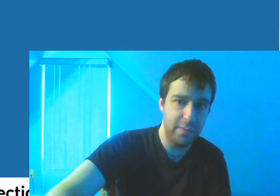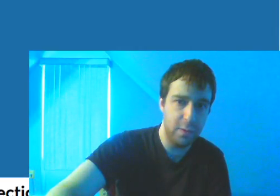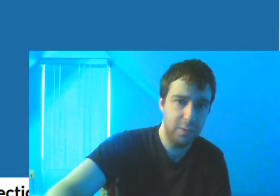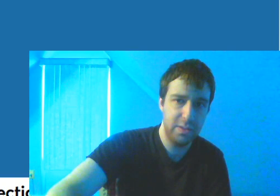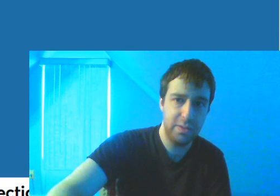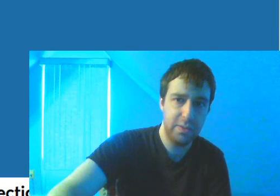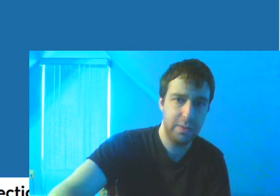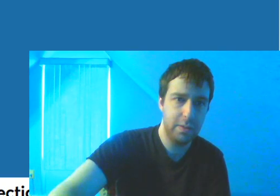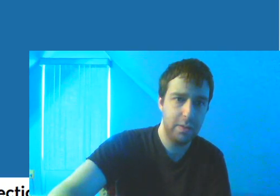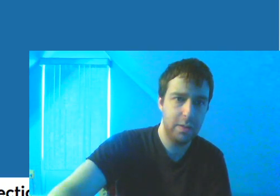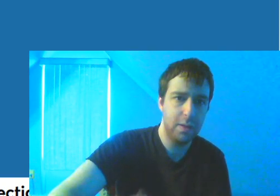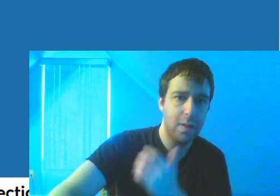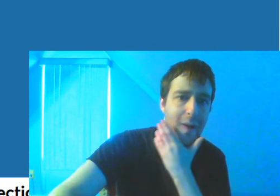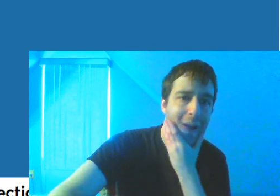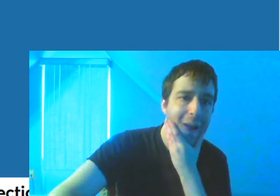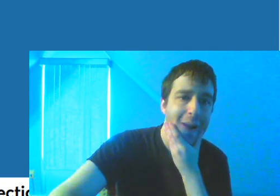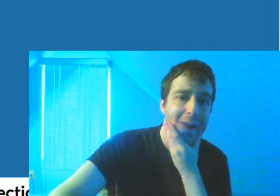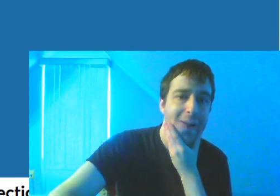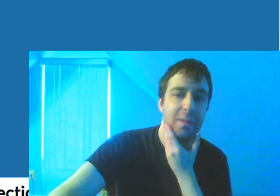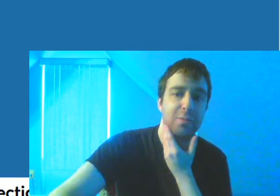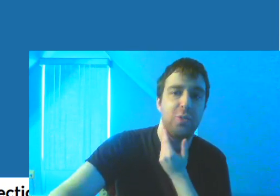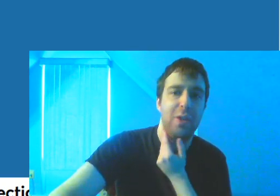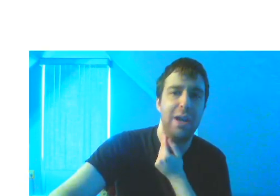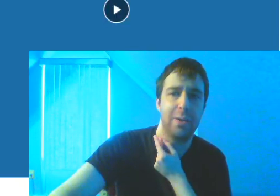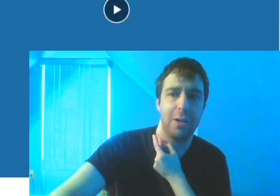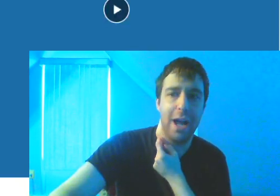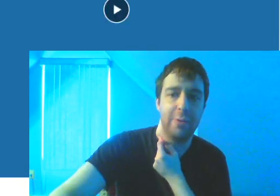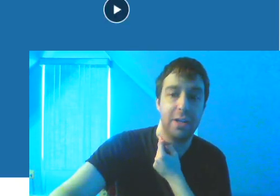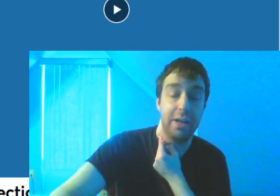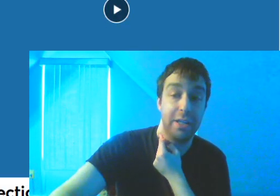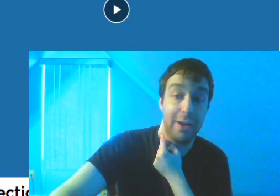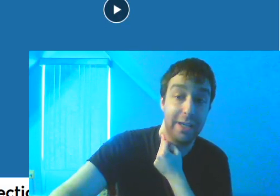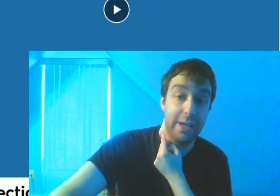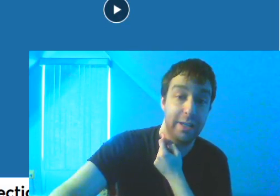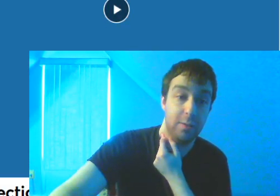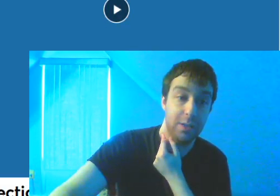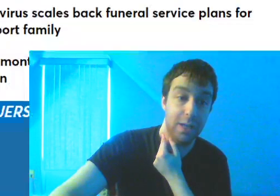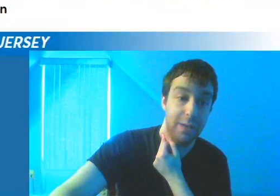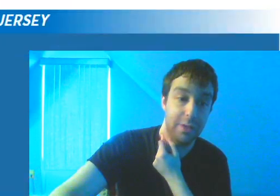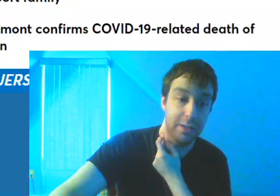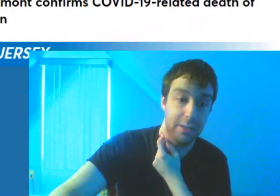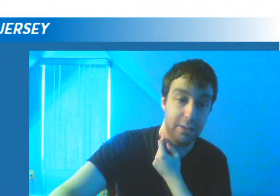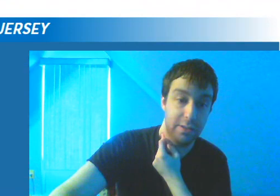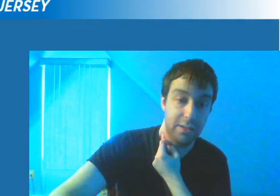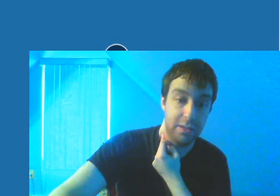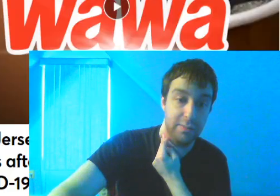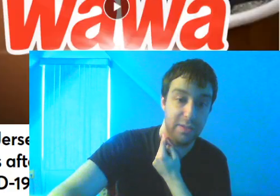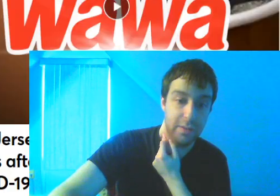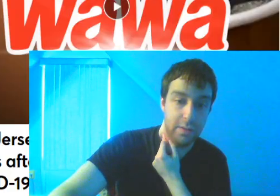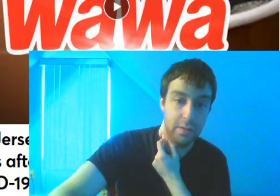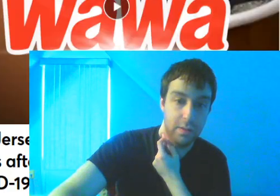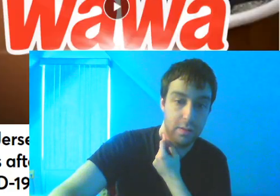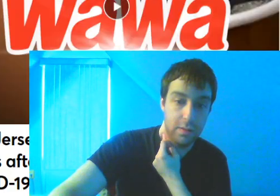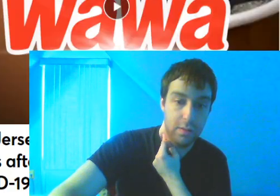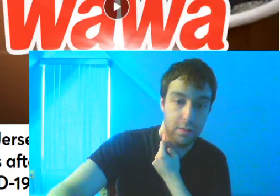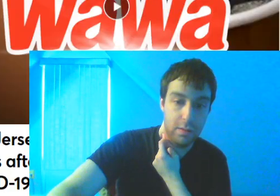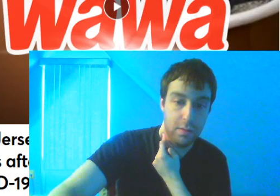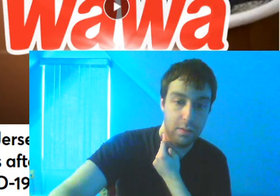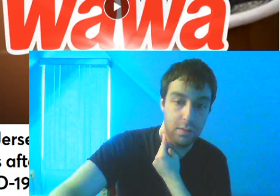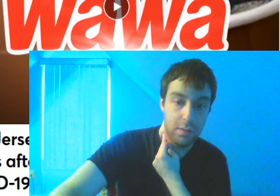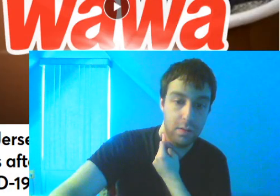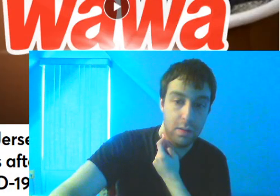apologize, folks. I'm trying to get Long Island on here. I can't get Long Island on here, it seems.